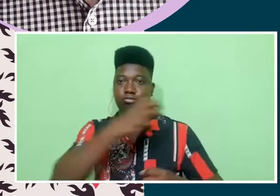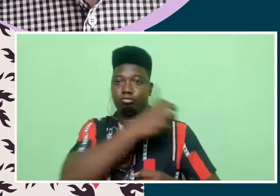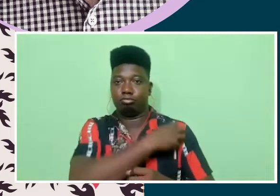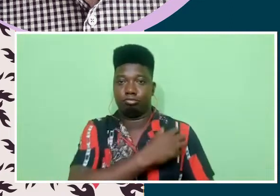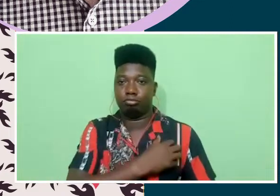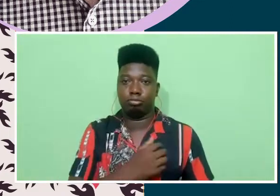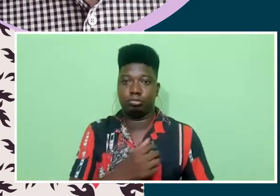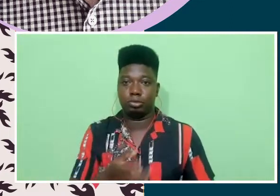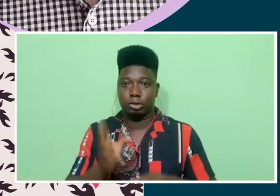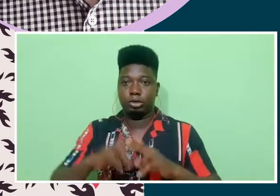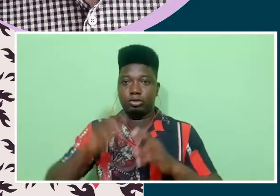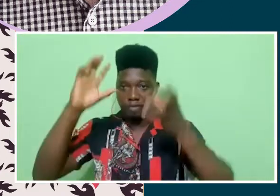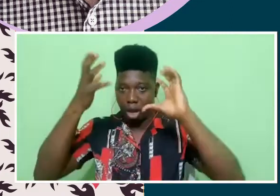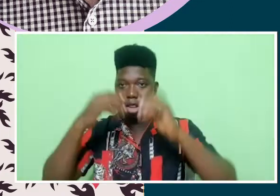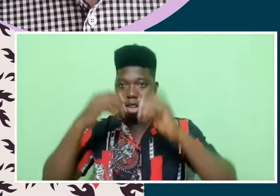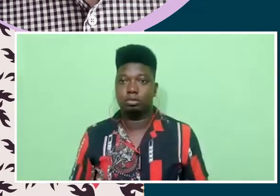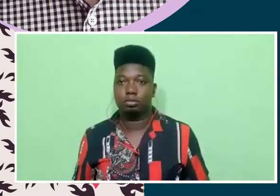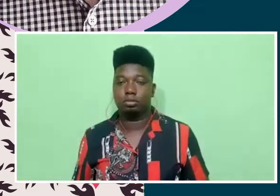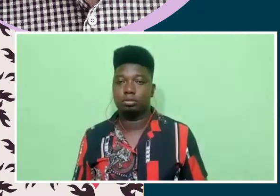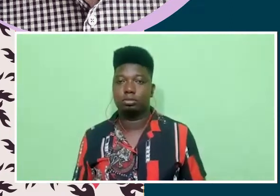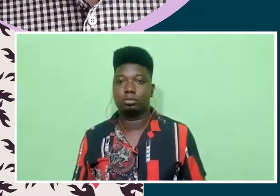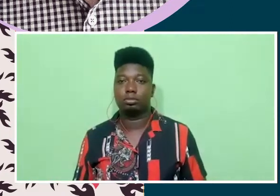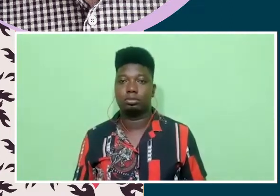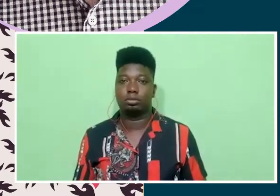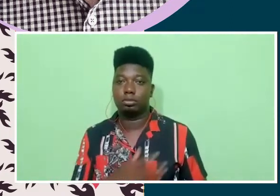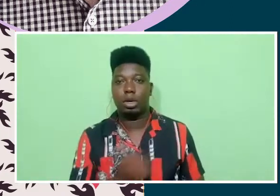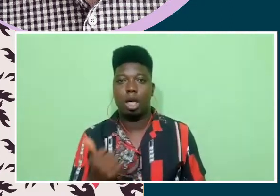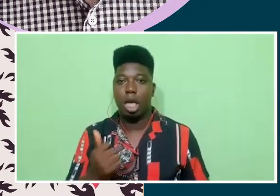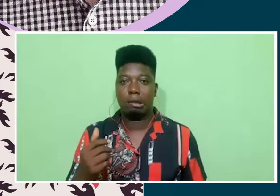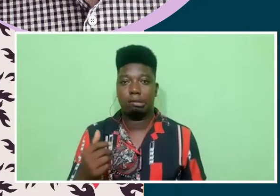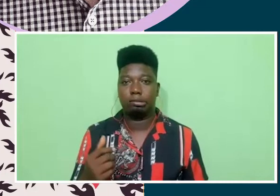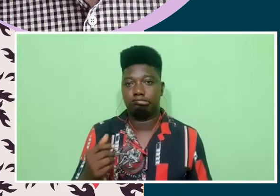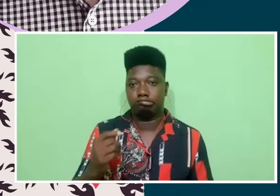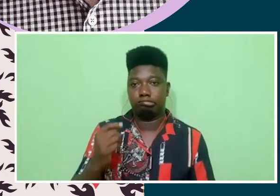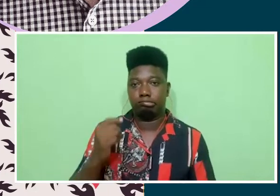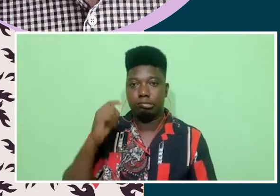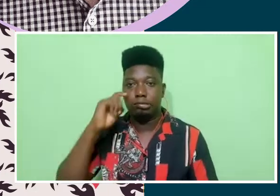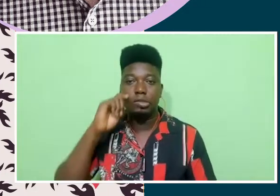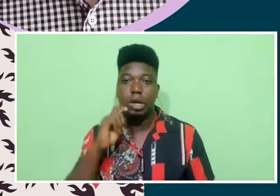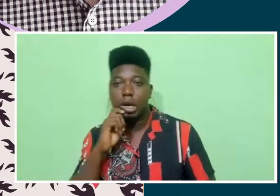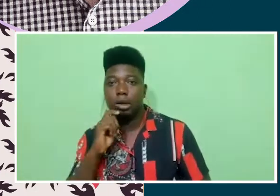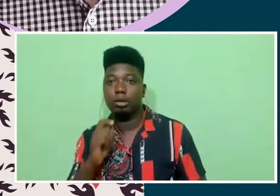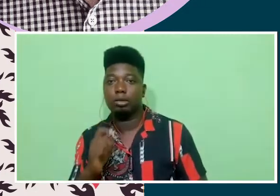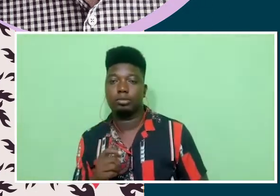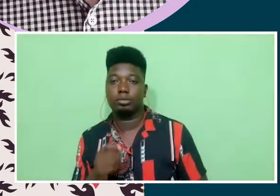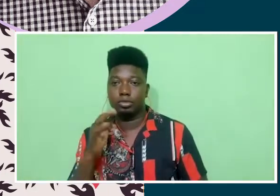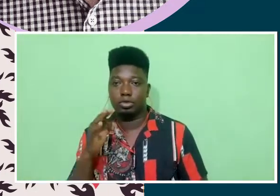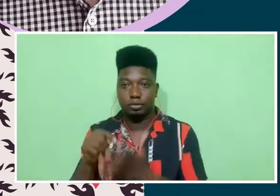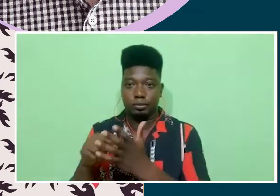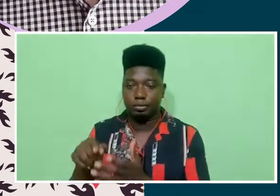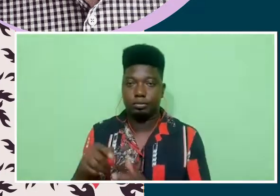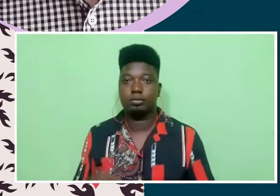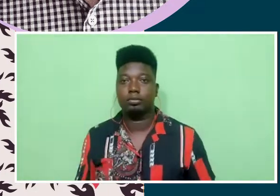aggression, this hypersexualization of the few female characters that are there. Female characters become